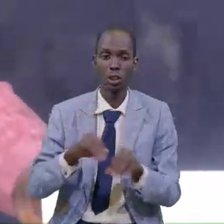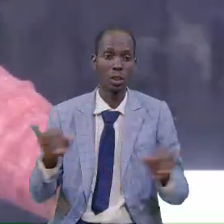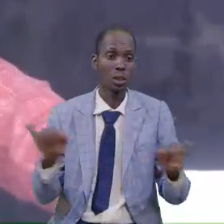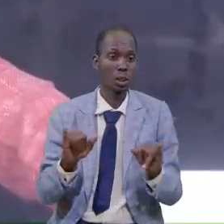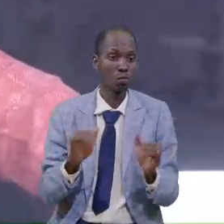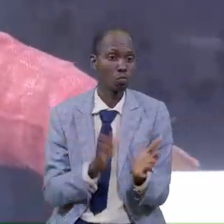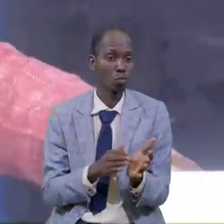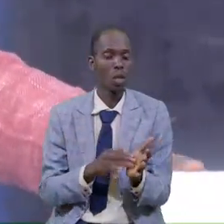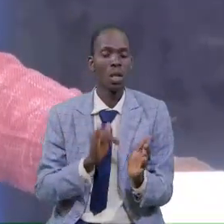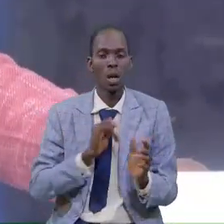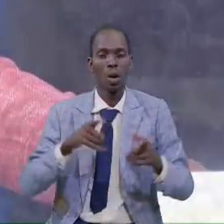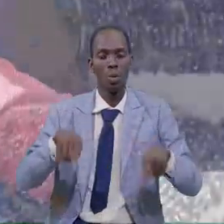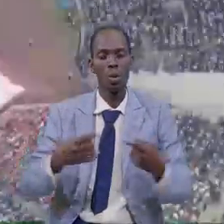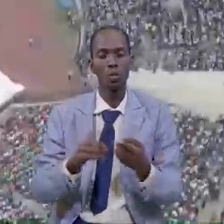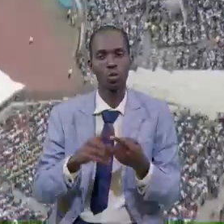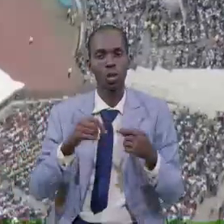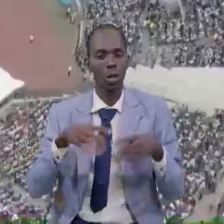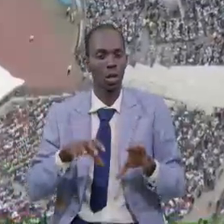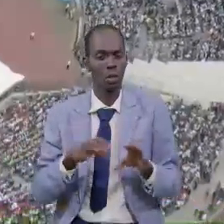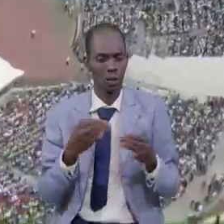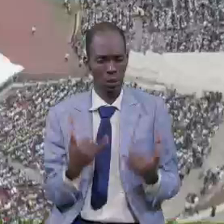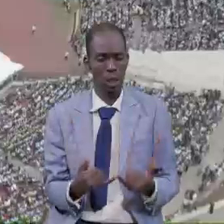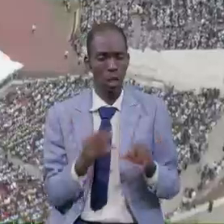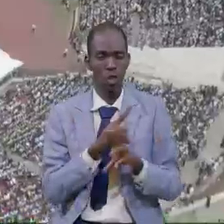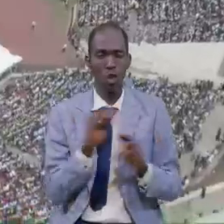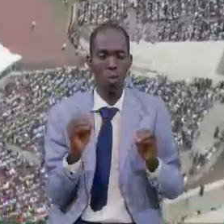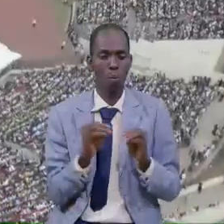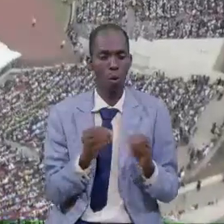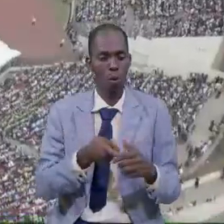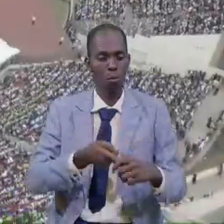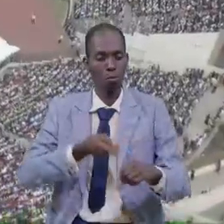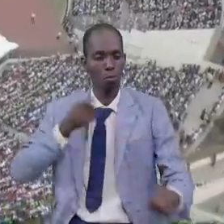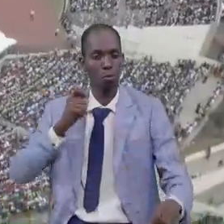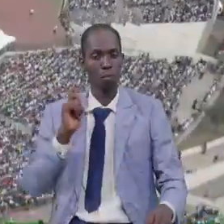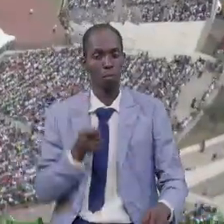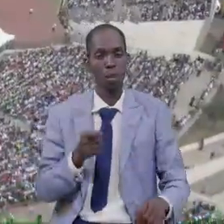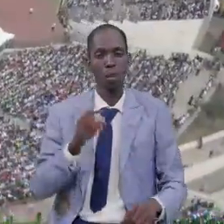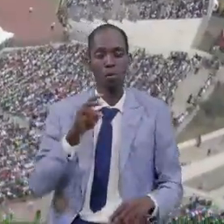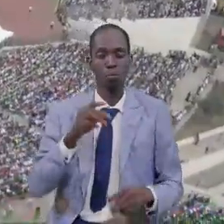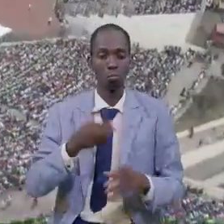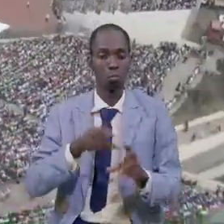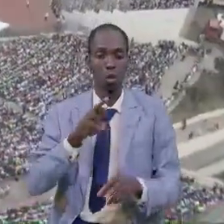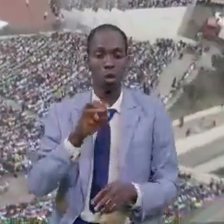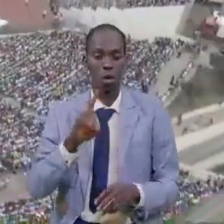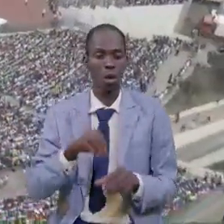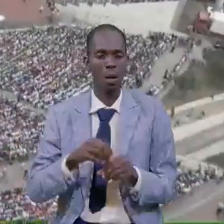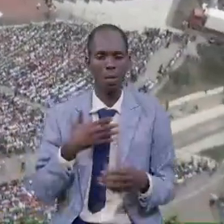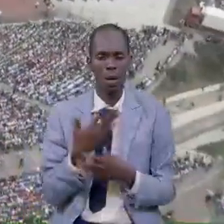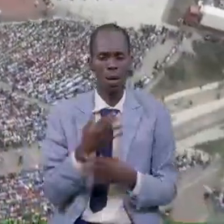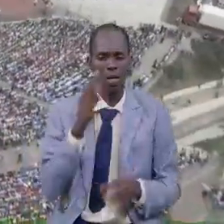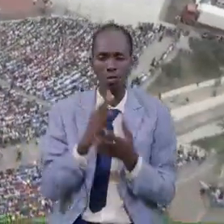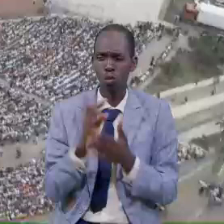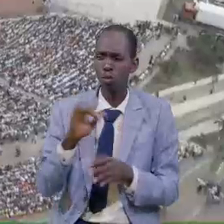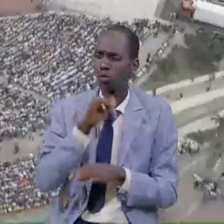no whip in my hand anymore. And if somebody did not understand, I will explain